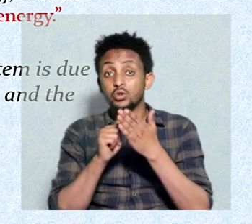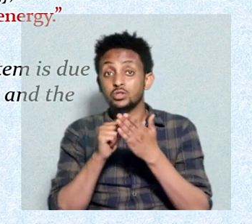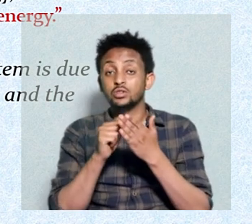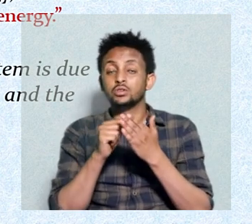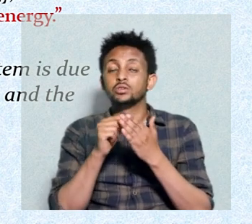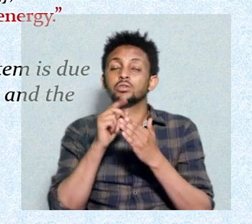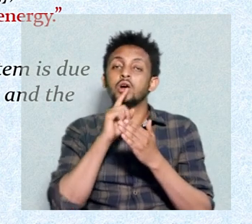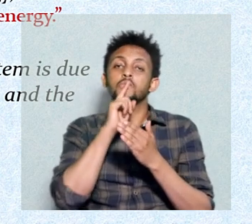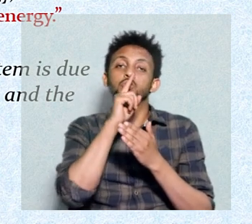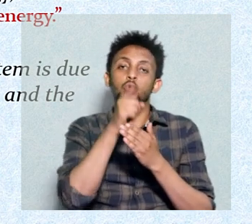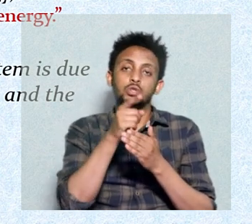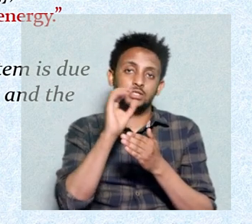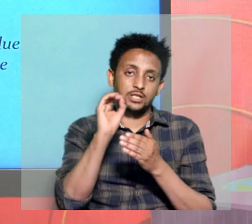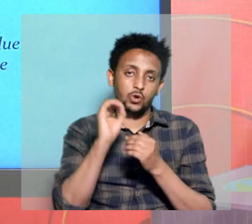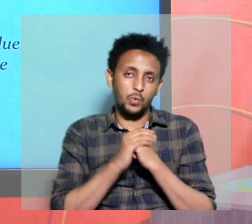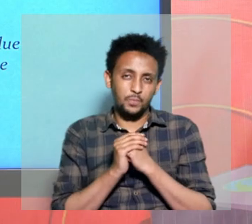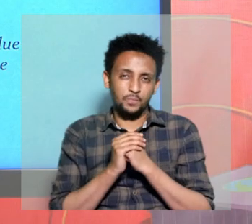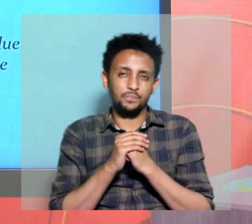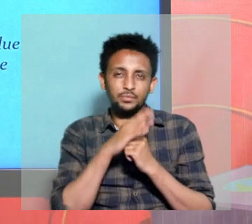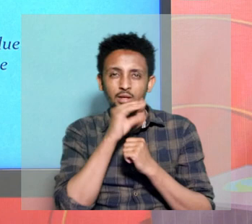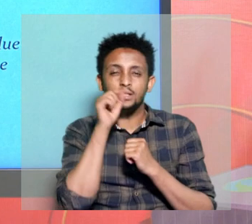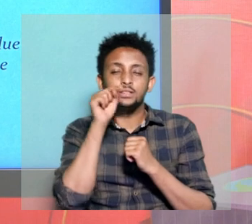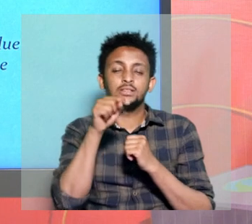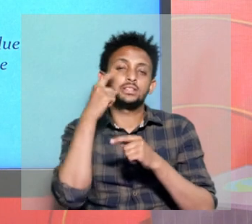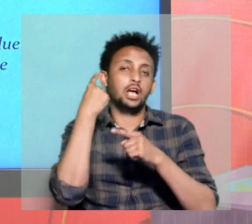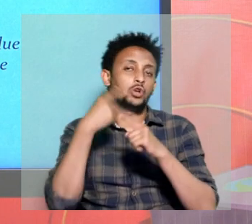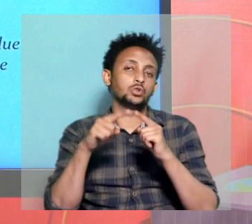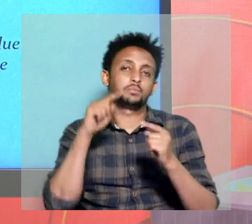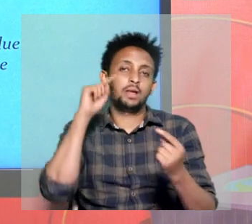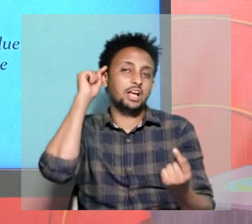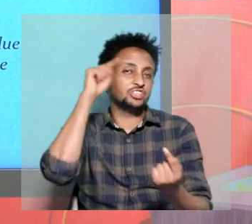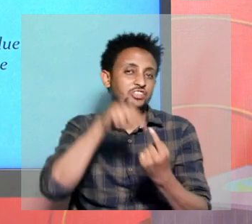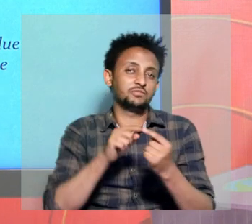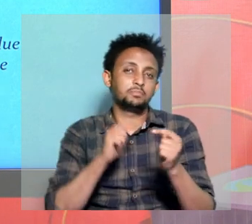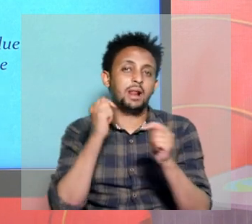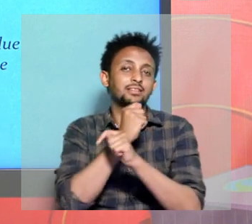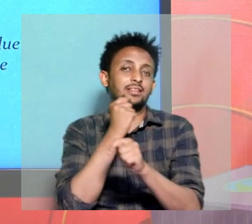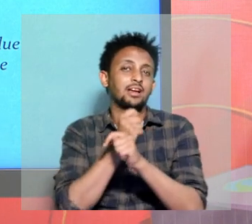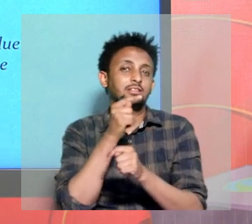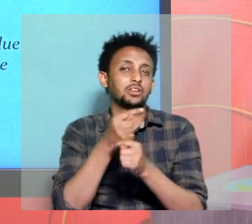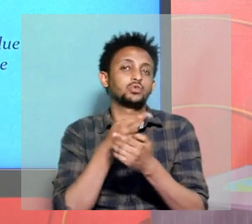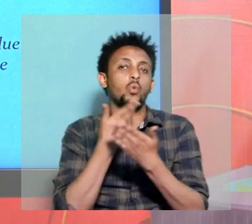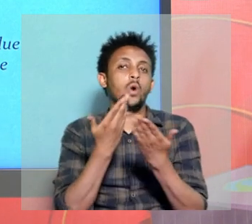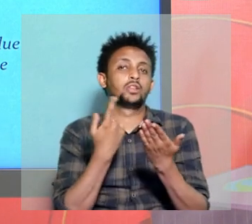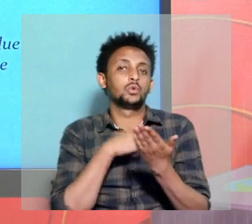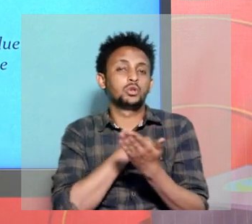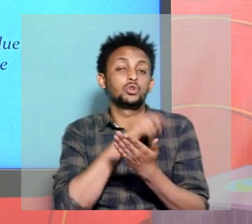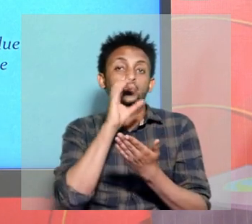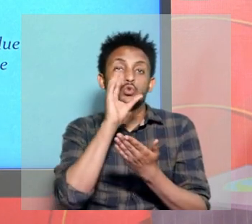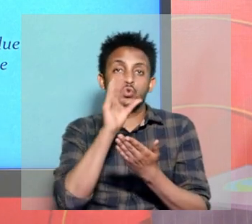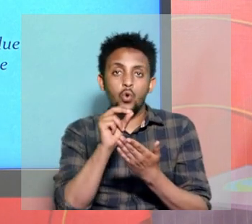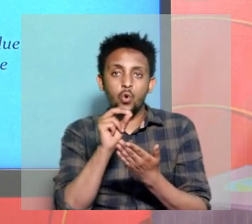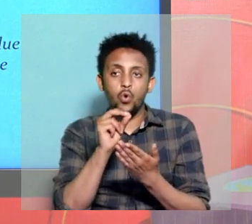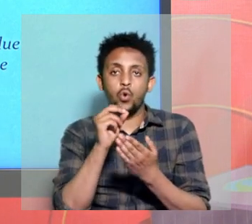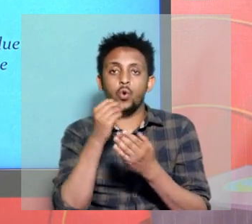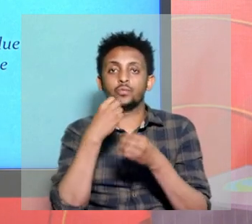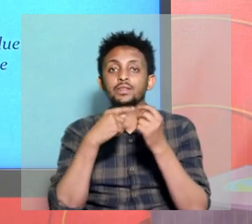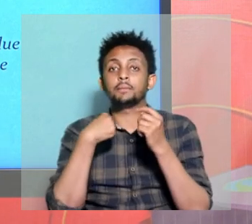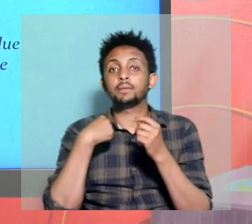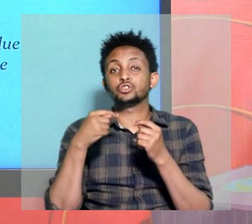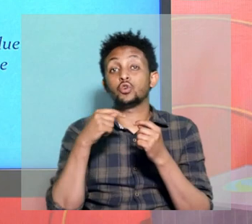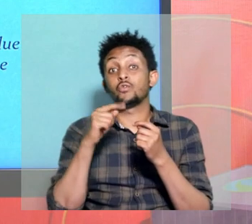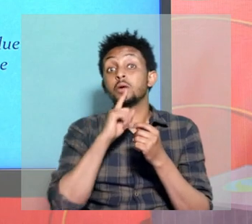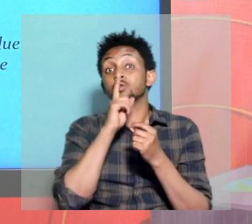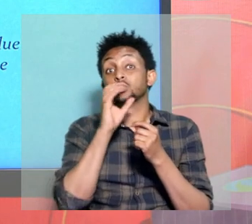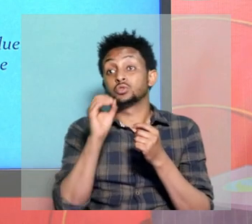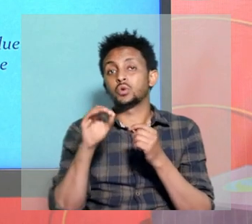to be absolute zero. And this cannot be achieved practically. That is what it says. No object can reach a temperature of